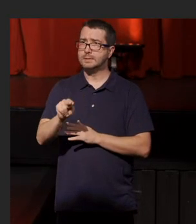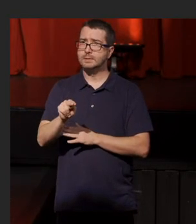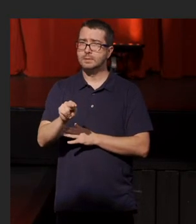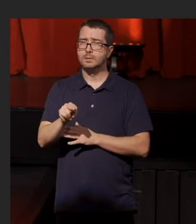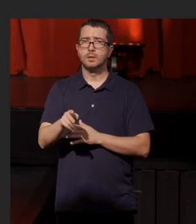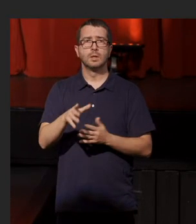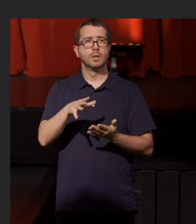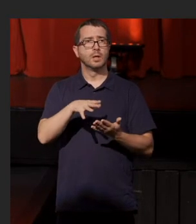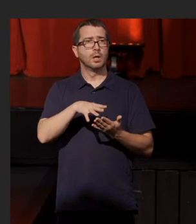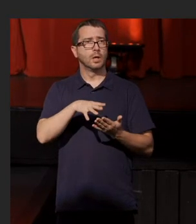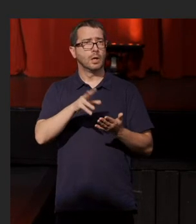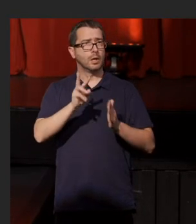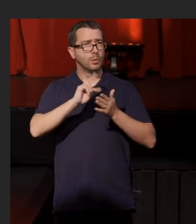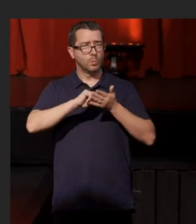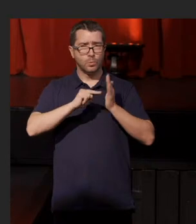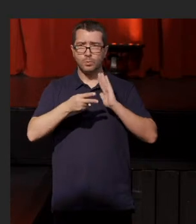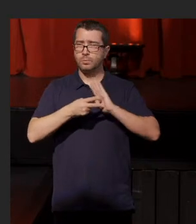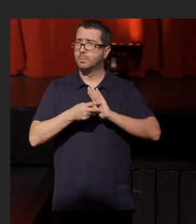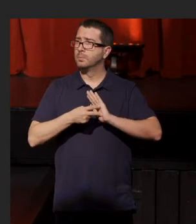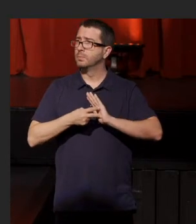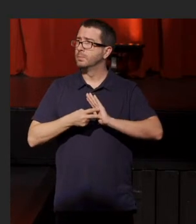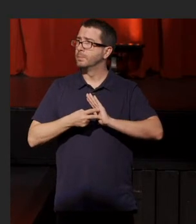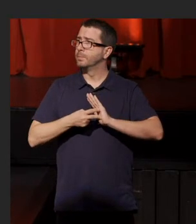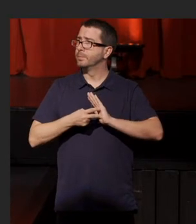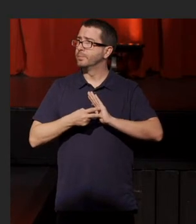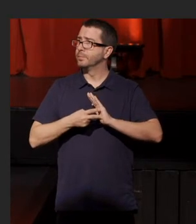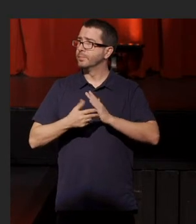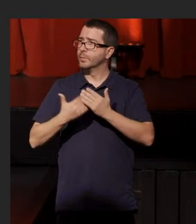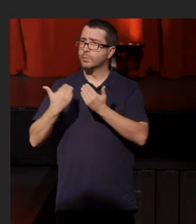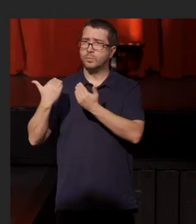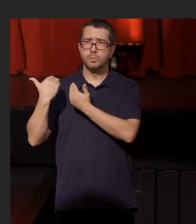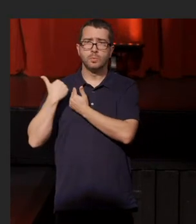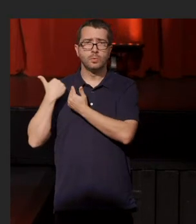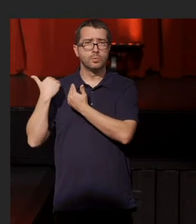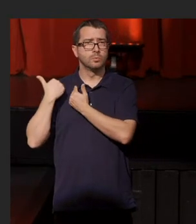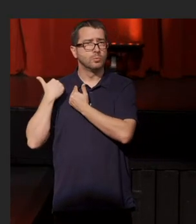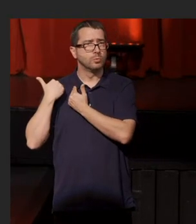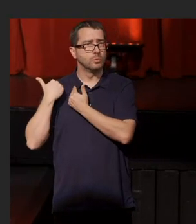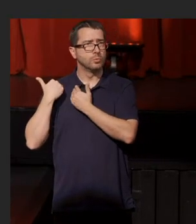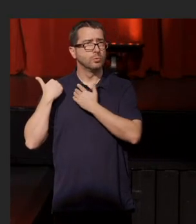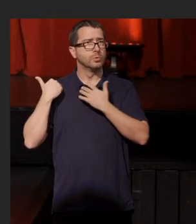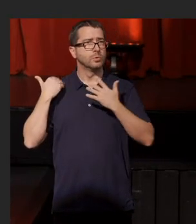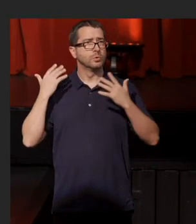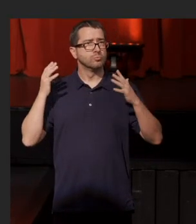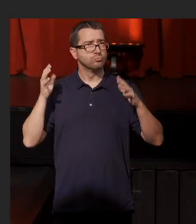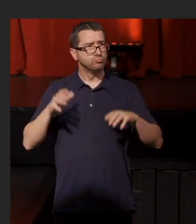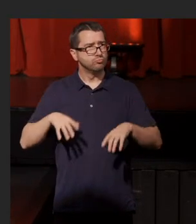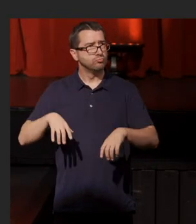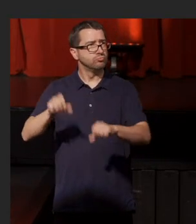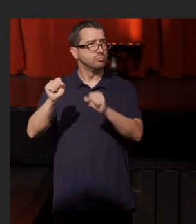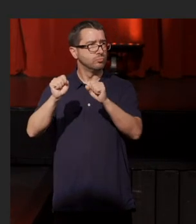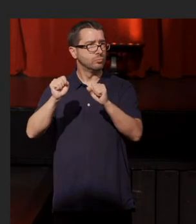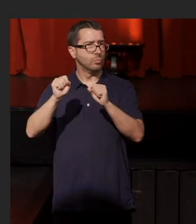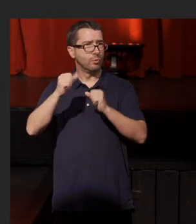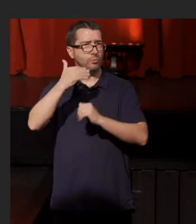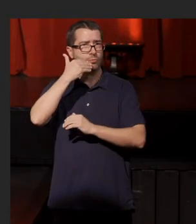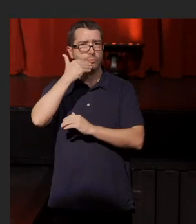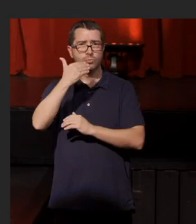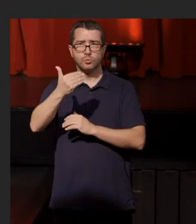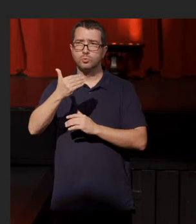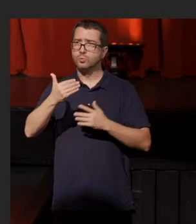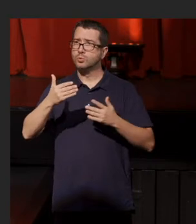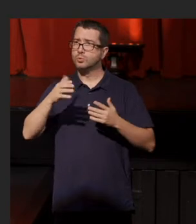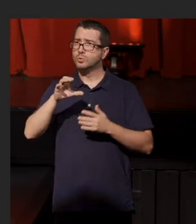to take up the responsibilities of being a good